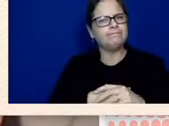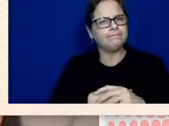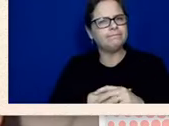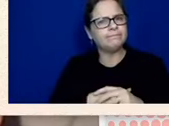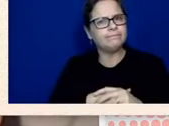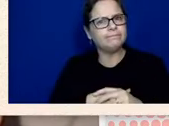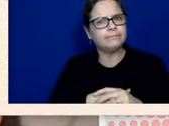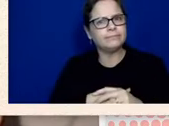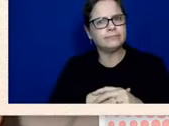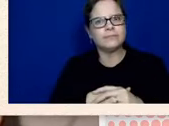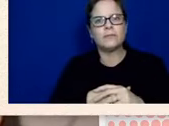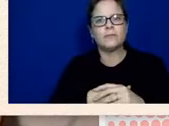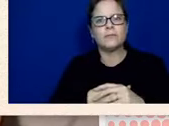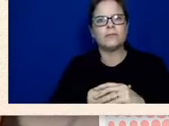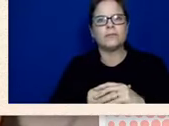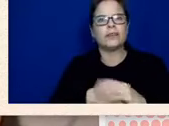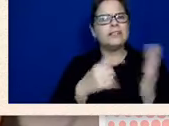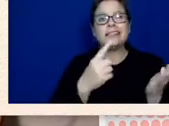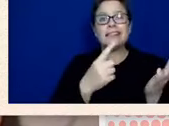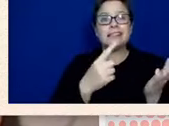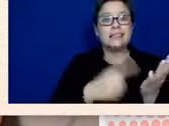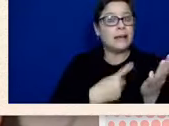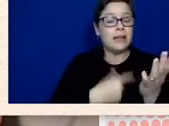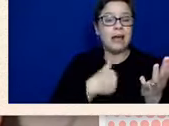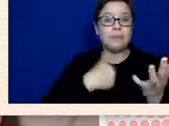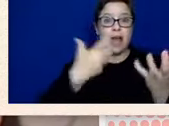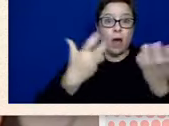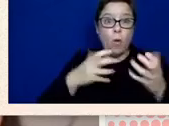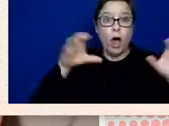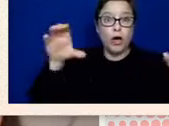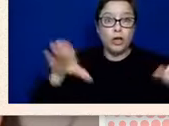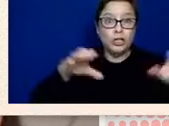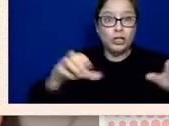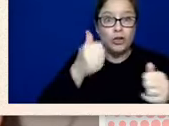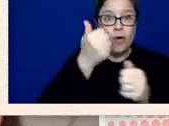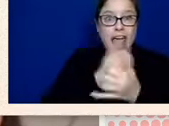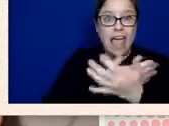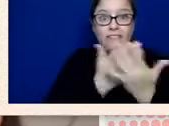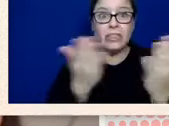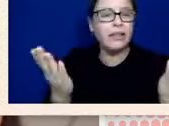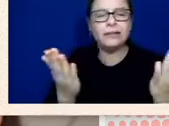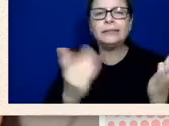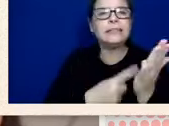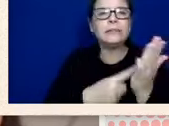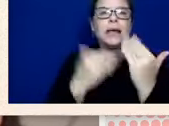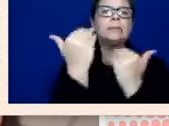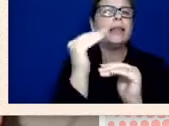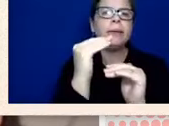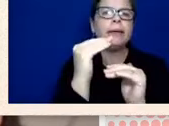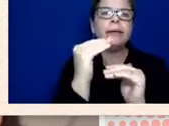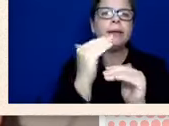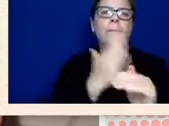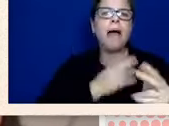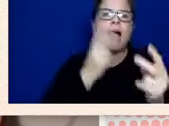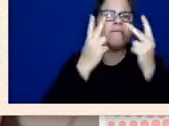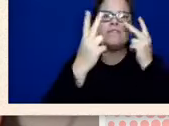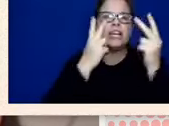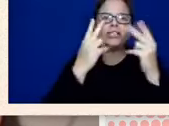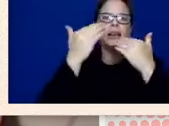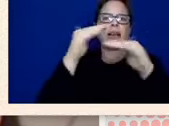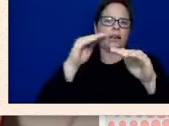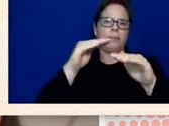I couldn't really do all the things I wanted to because of my vision. That was a big factor